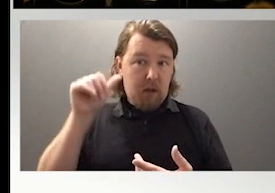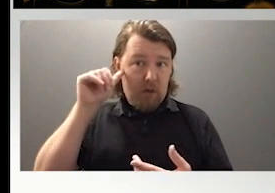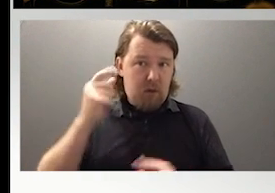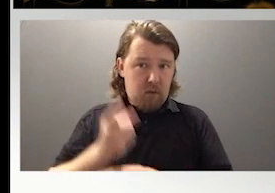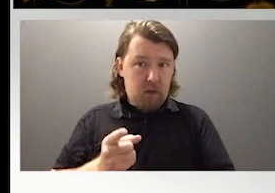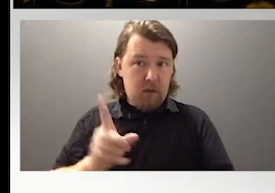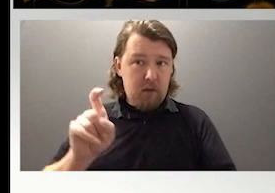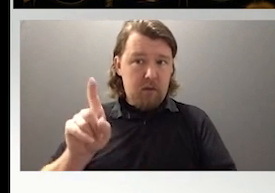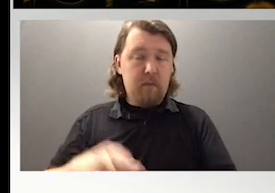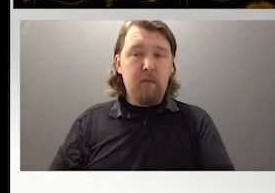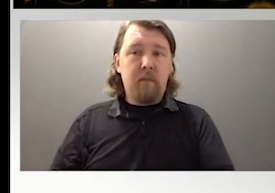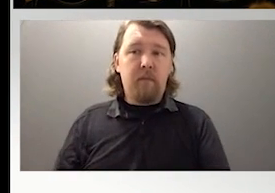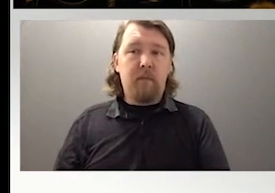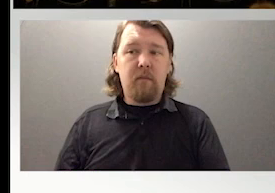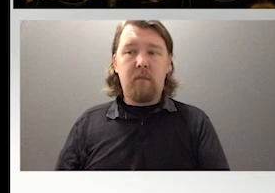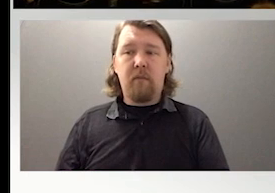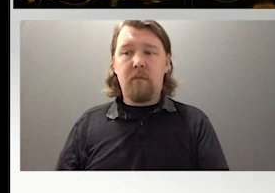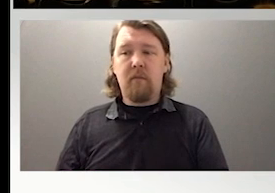no?